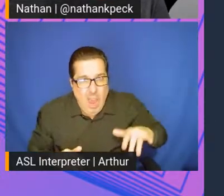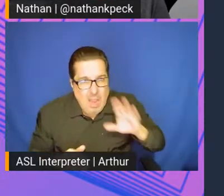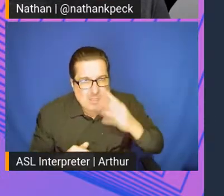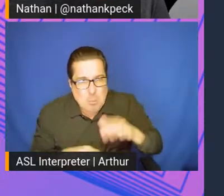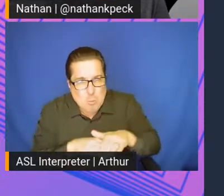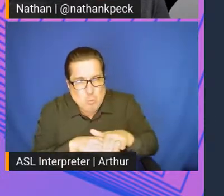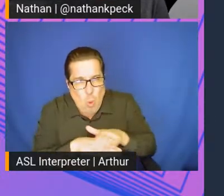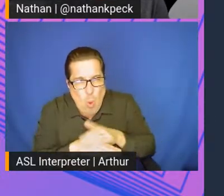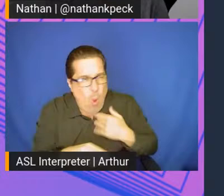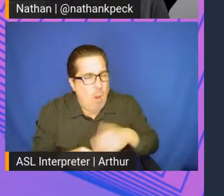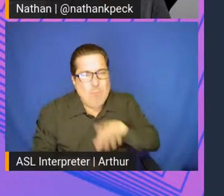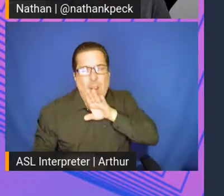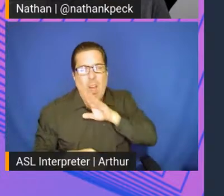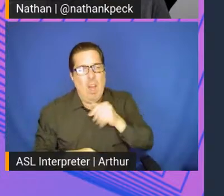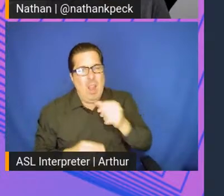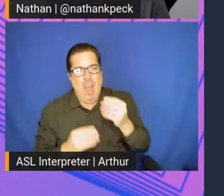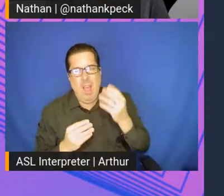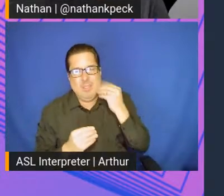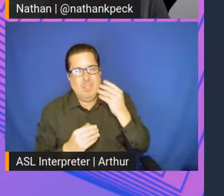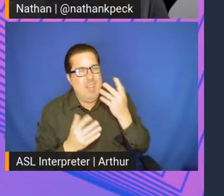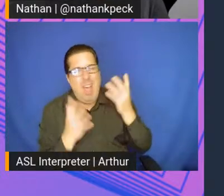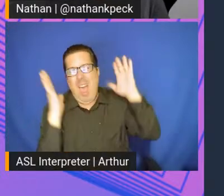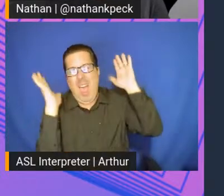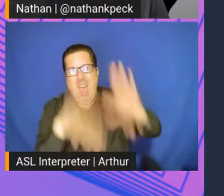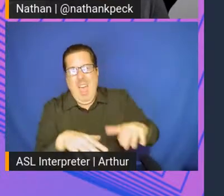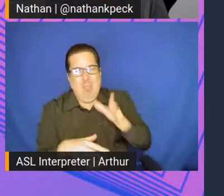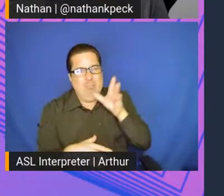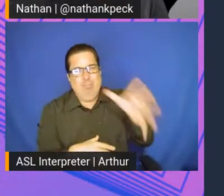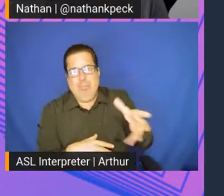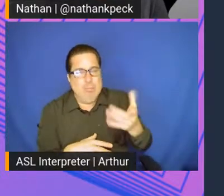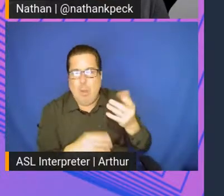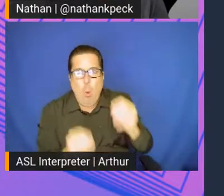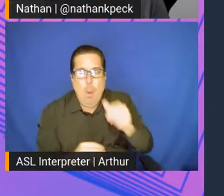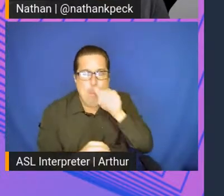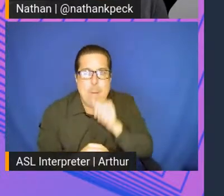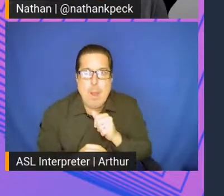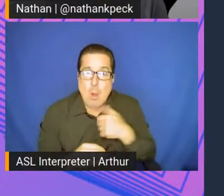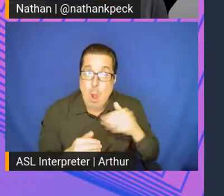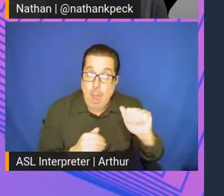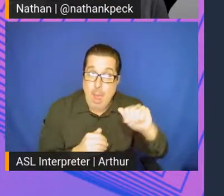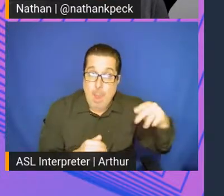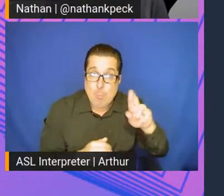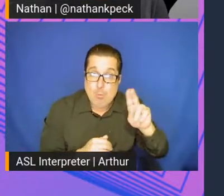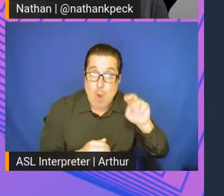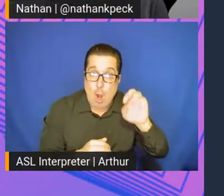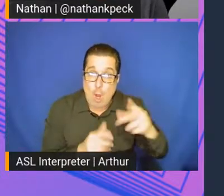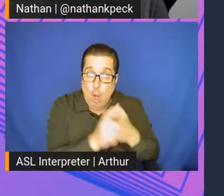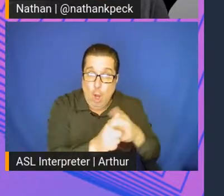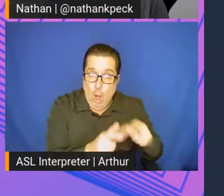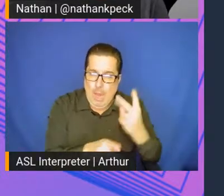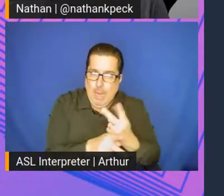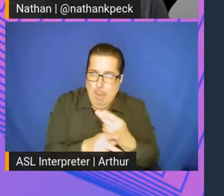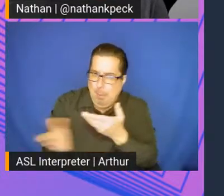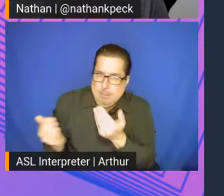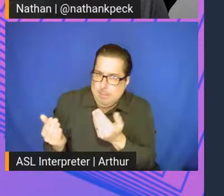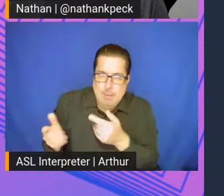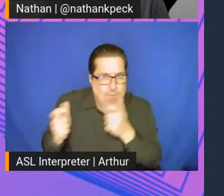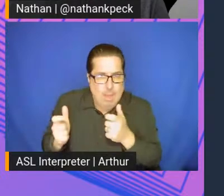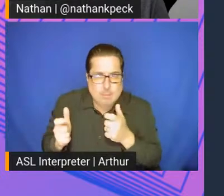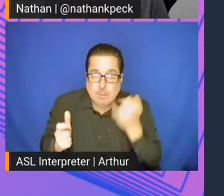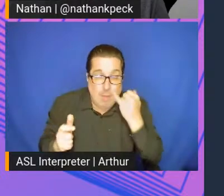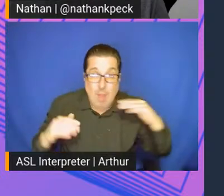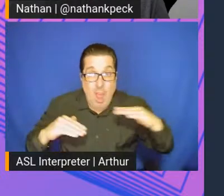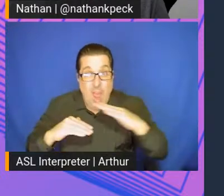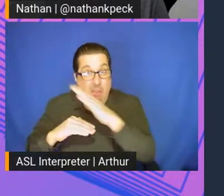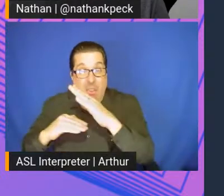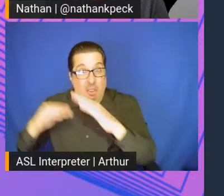Everyone is having to wait 30 seconds for a page to load. With App Runner, we ensure that there will always be a certain baseline amount of